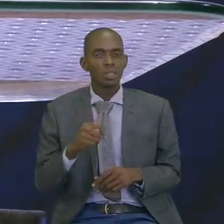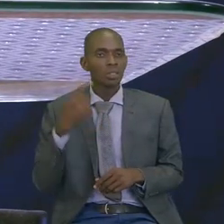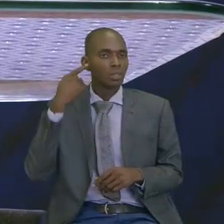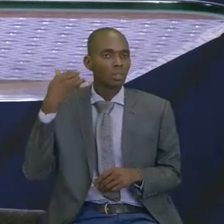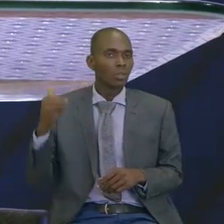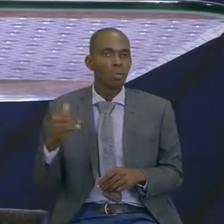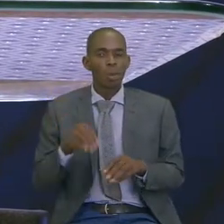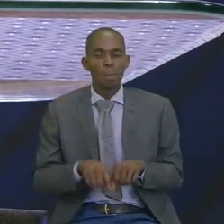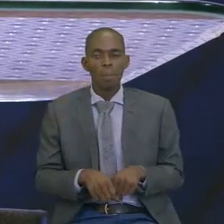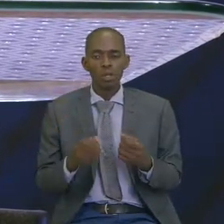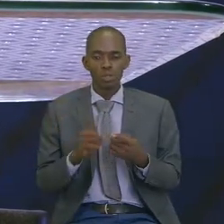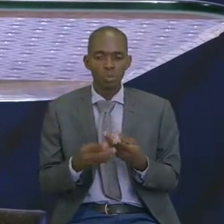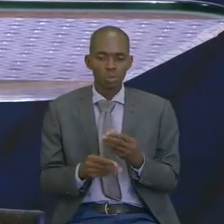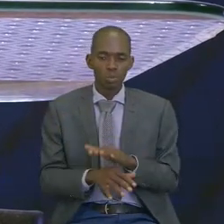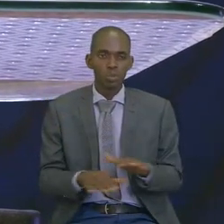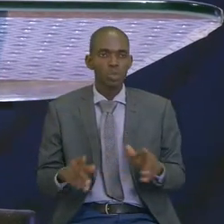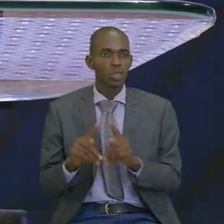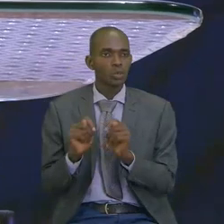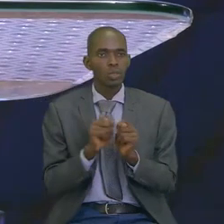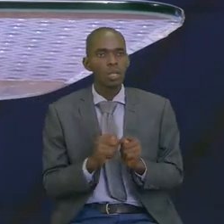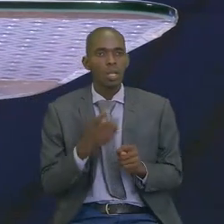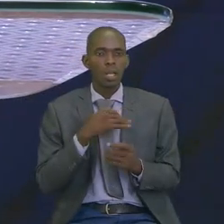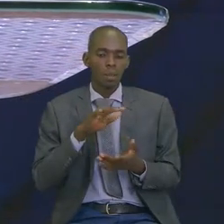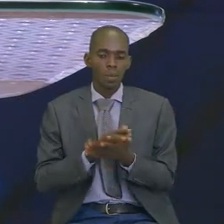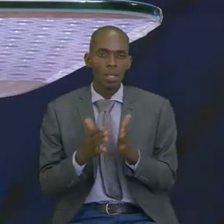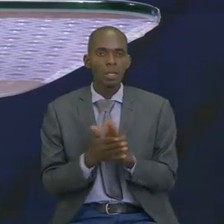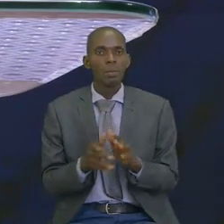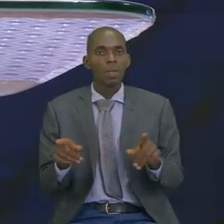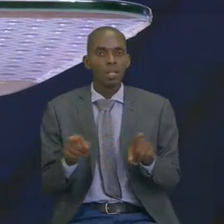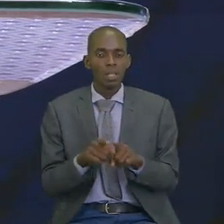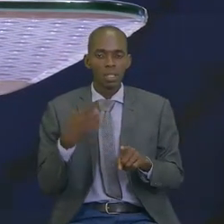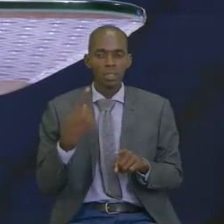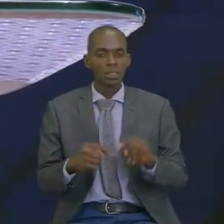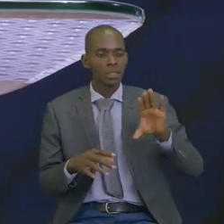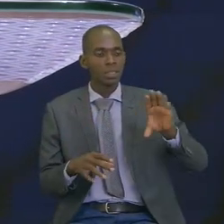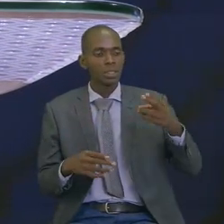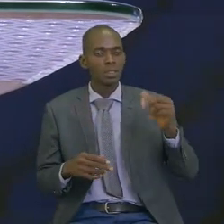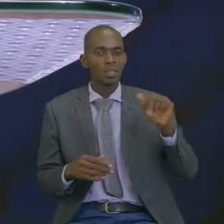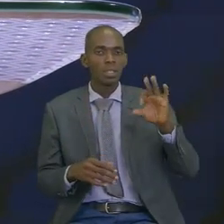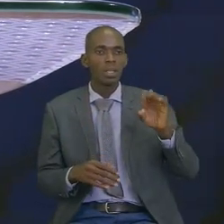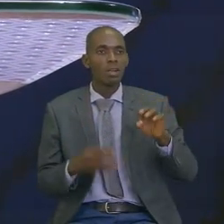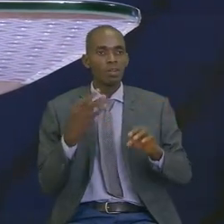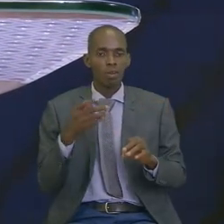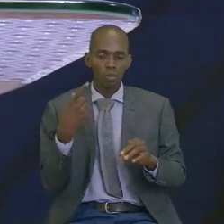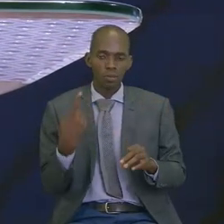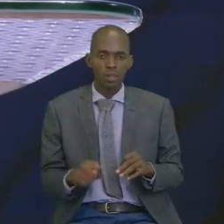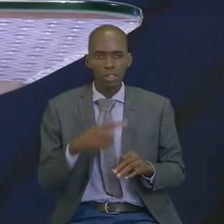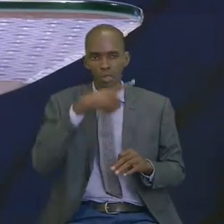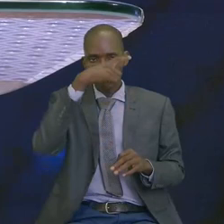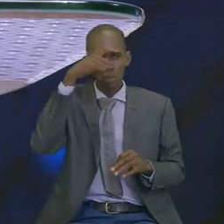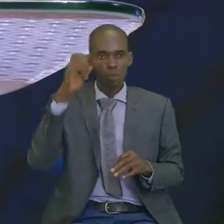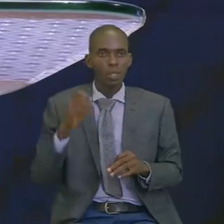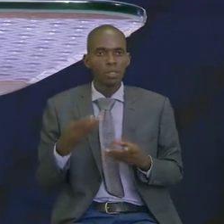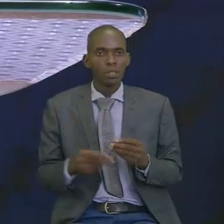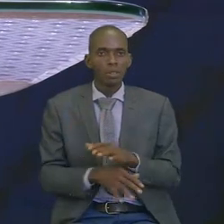to pieces together, and became like the chaff of the summer threshing